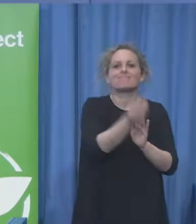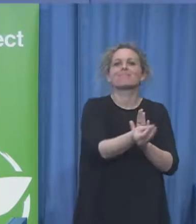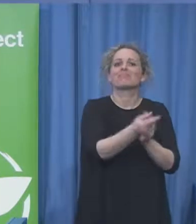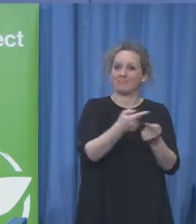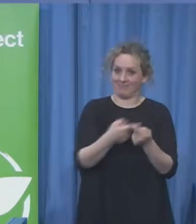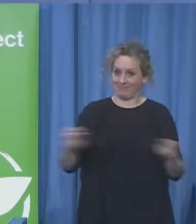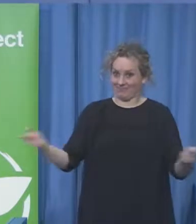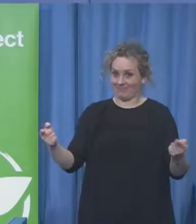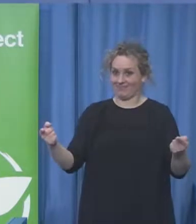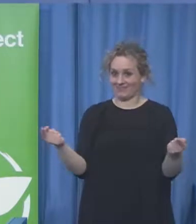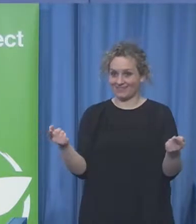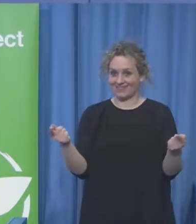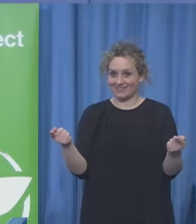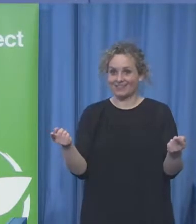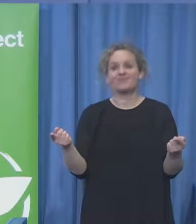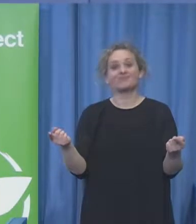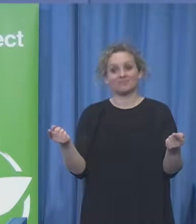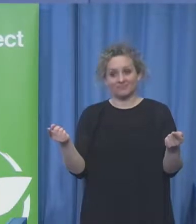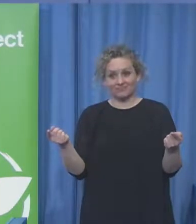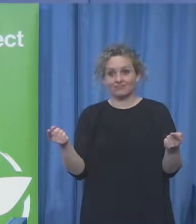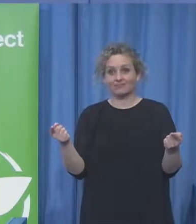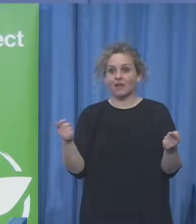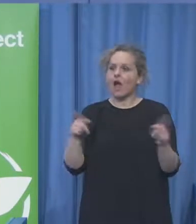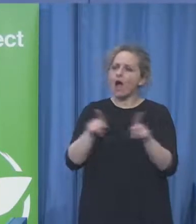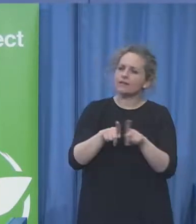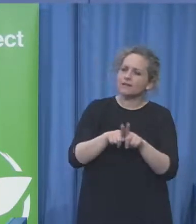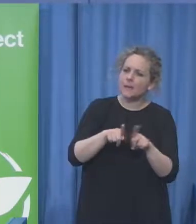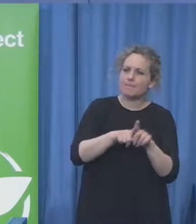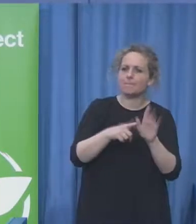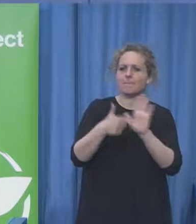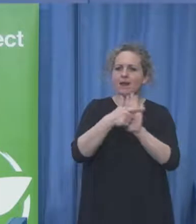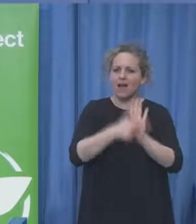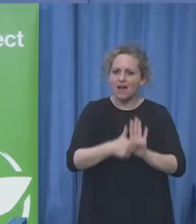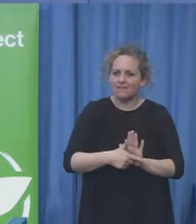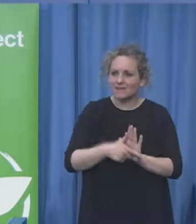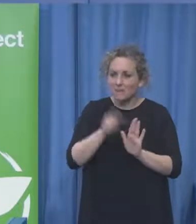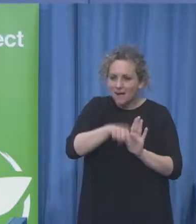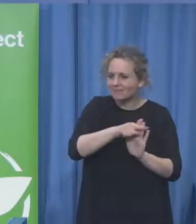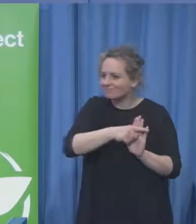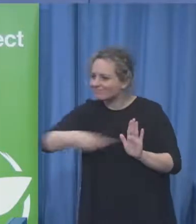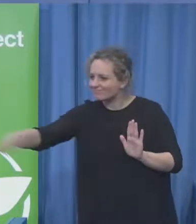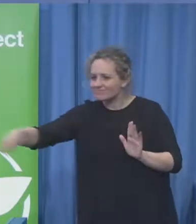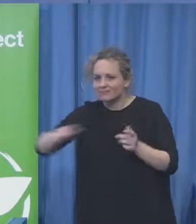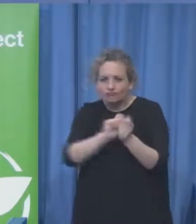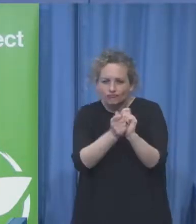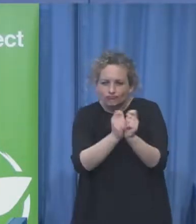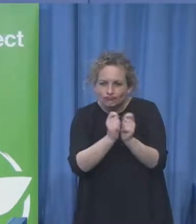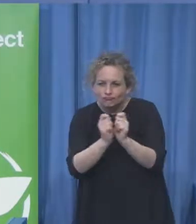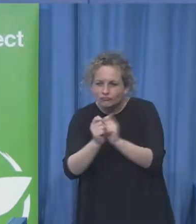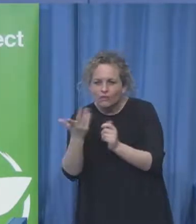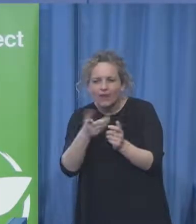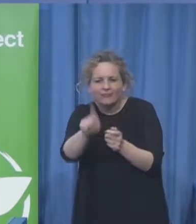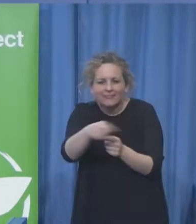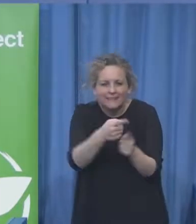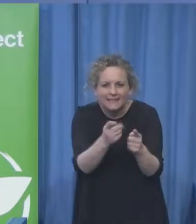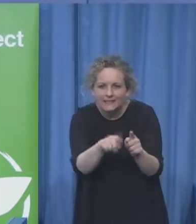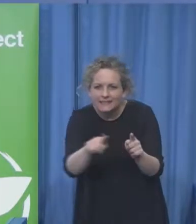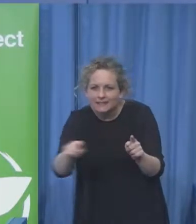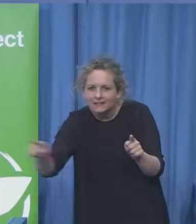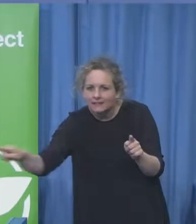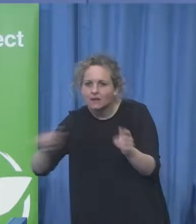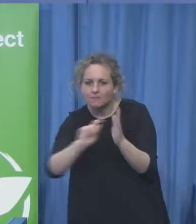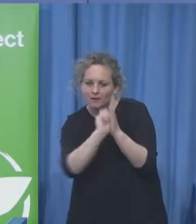main role of the state parties, the involvement of the private sector was also emphasized. The role of the family was also